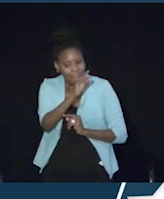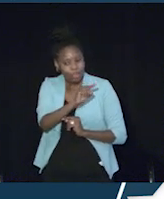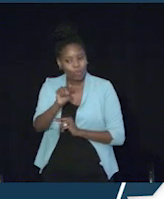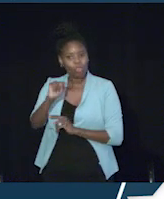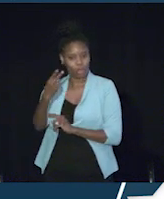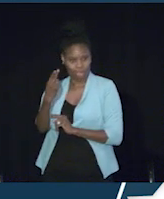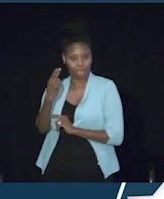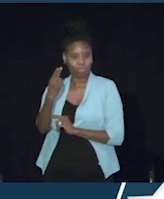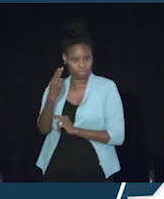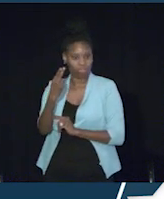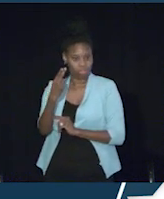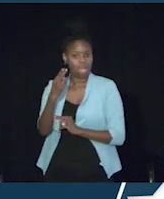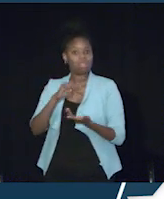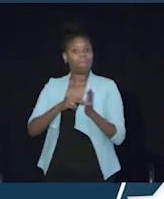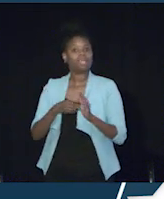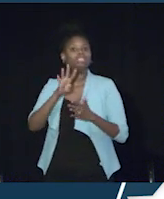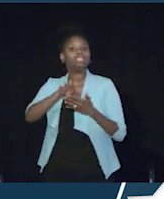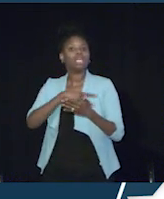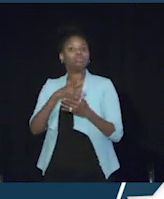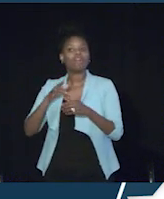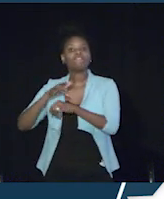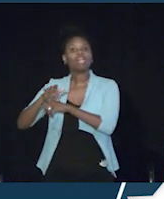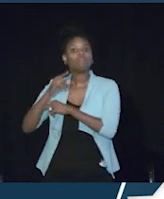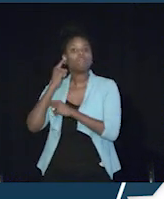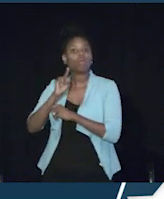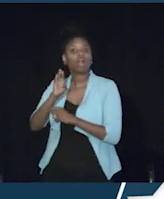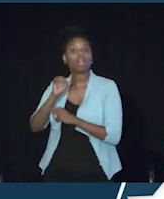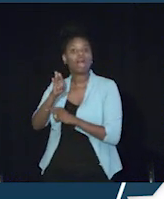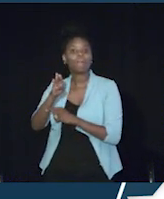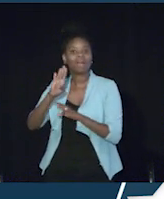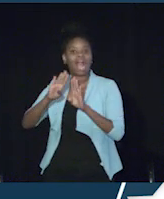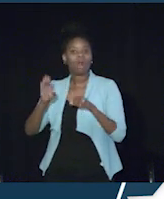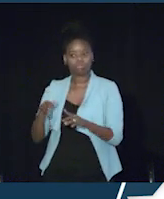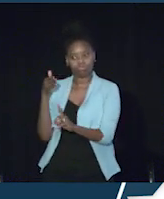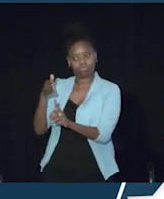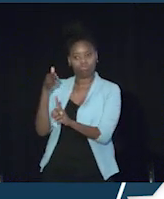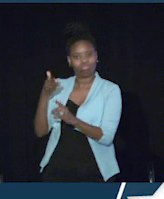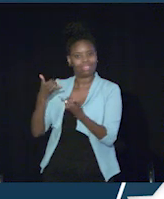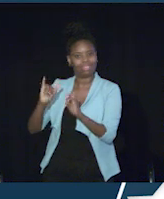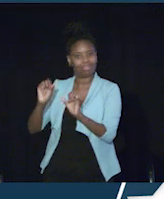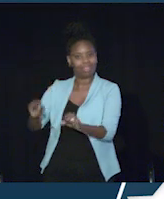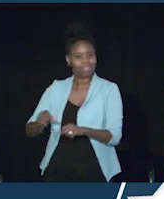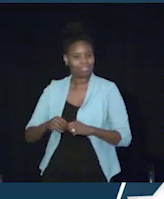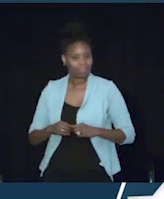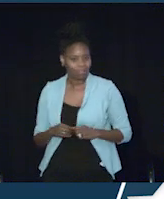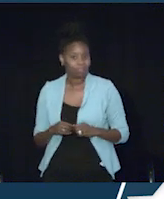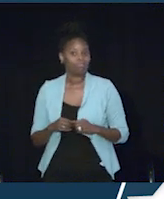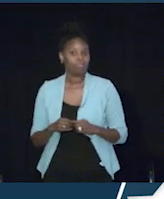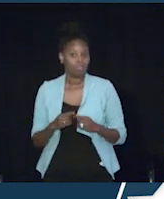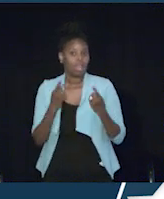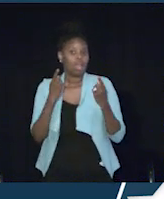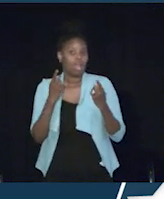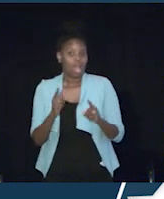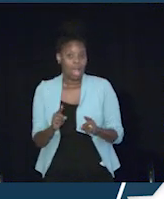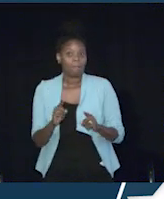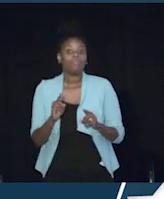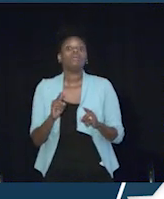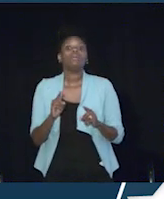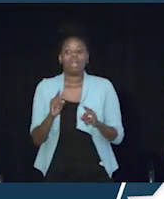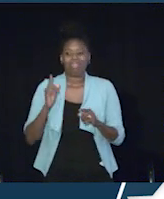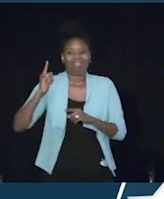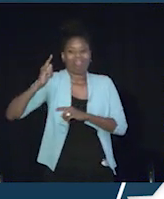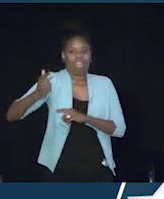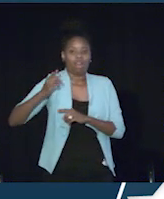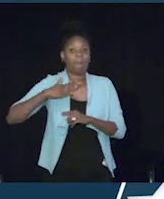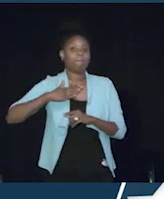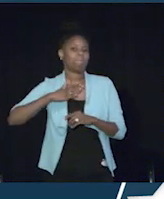clubhouse. And in October of 2023, I increased my hours, 7 hours a day, Monday